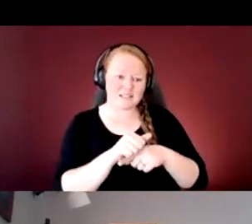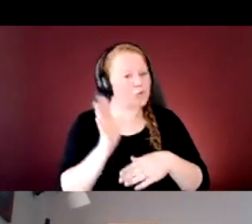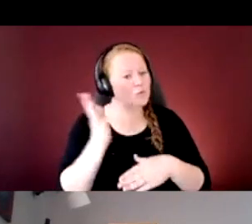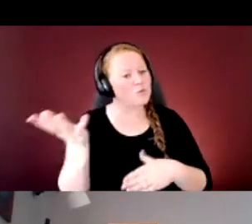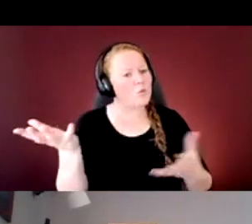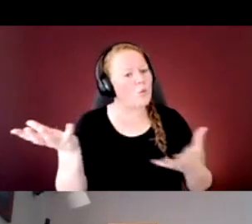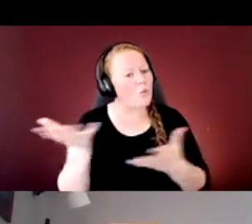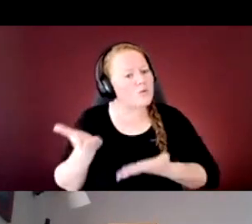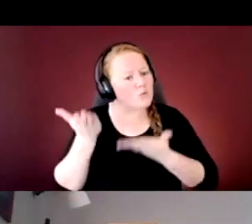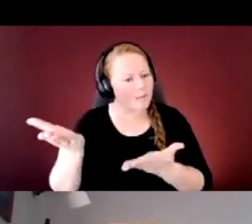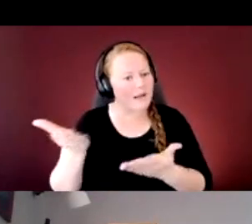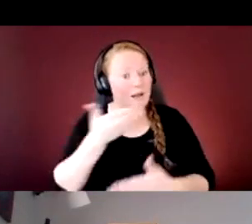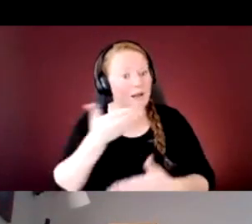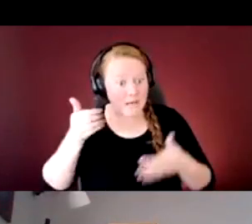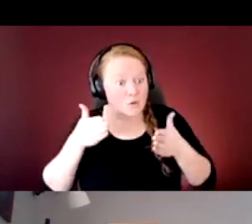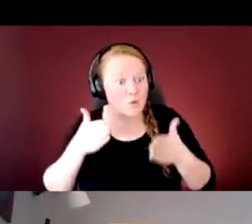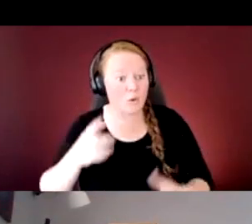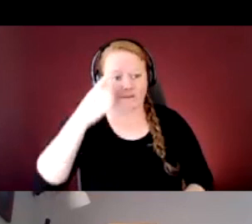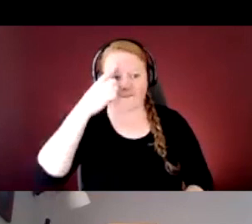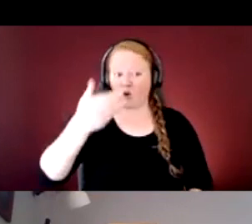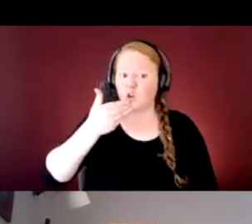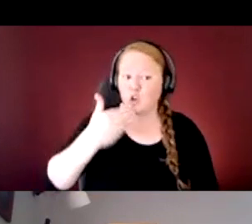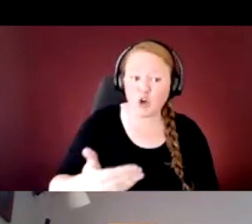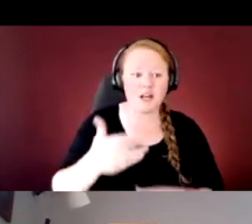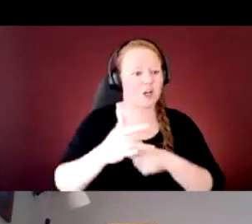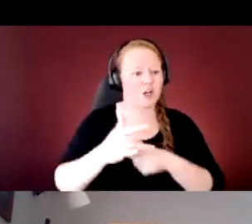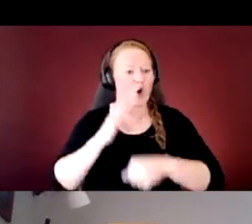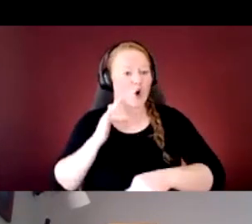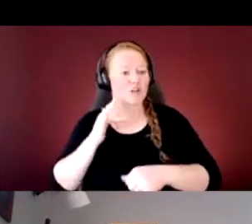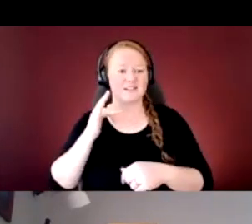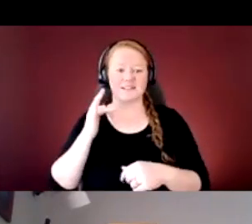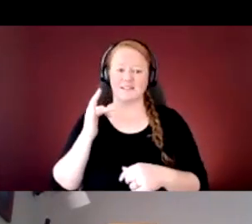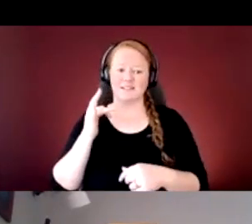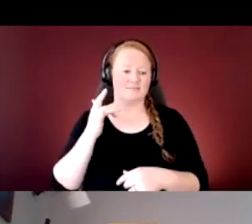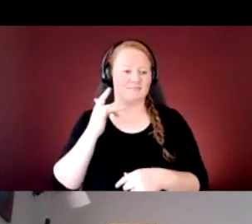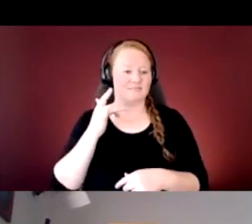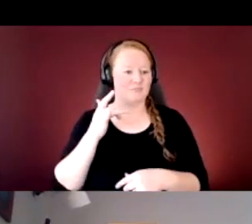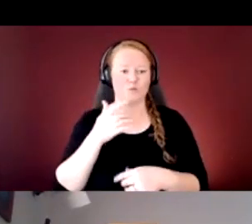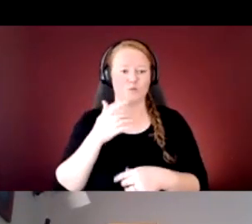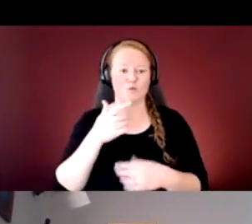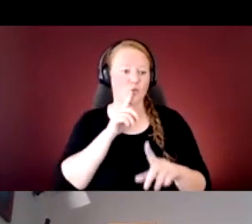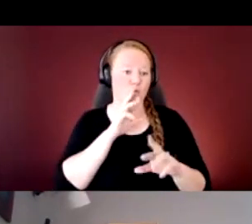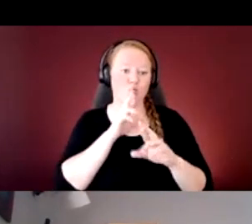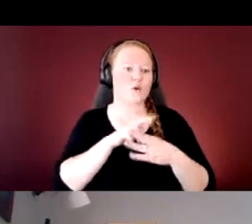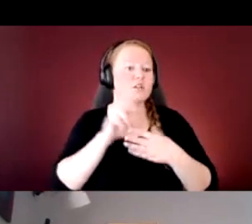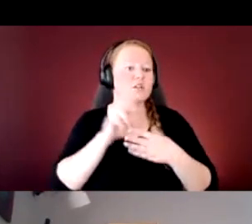way to get good early results. Ask citizens, hear citizens,